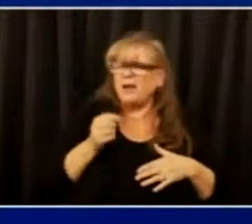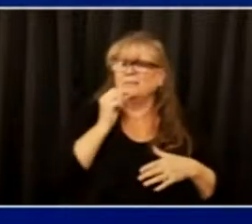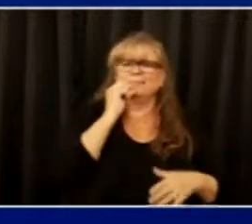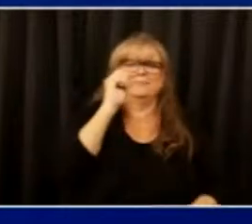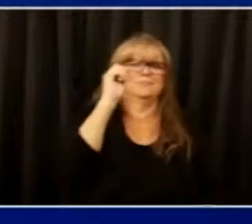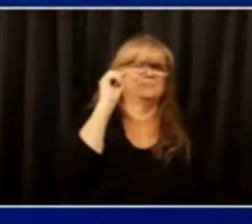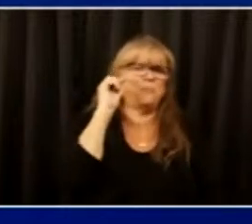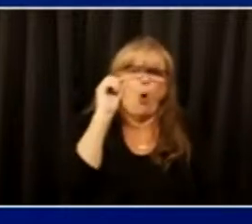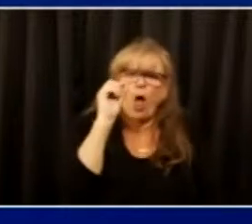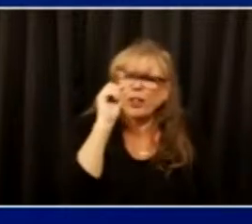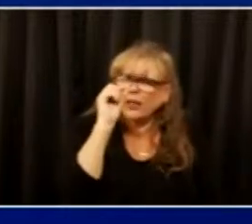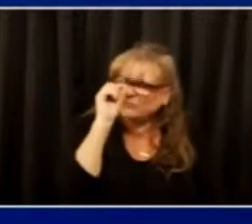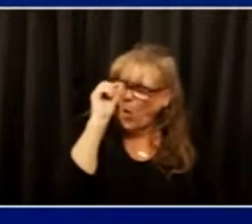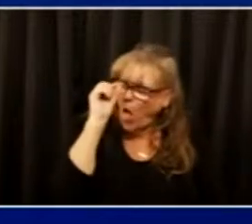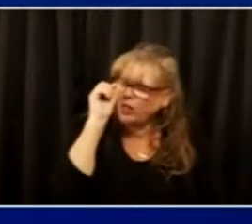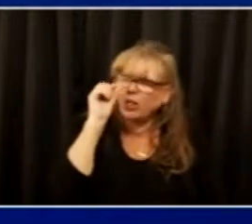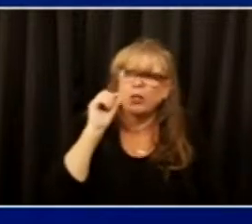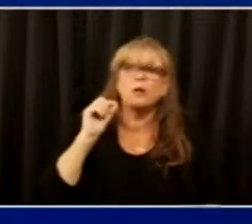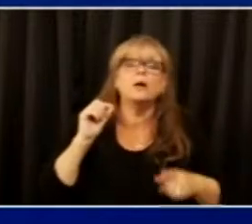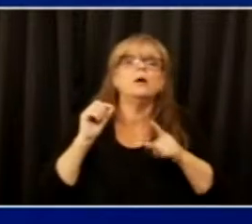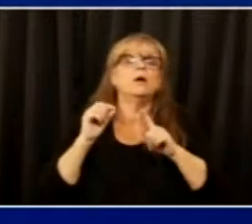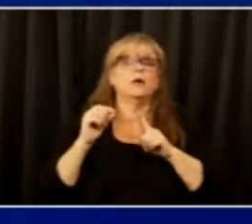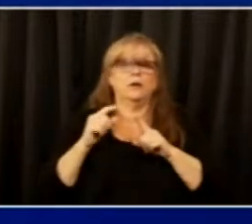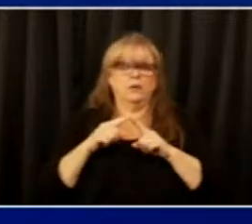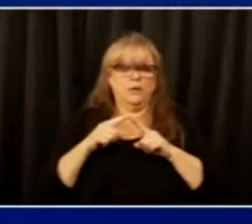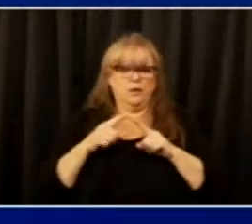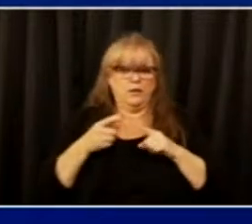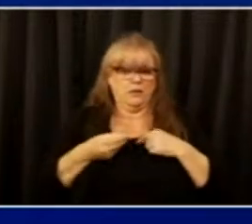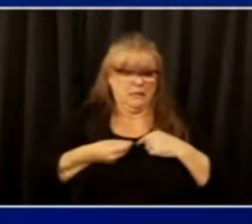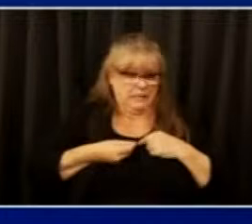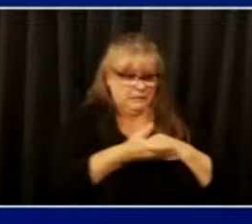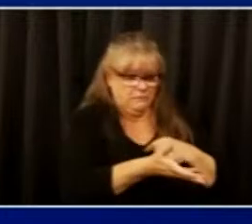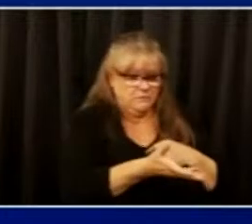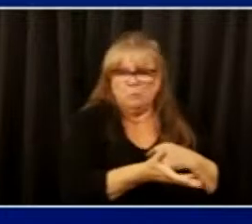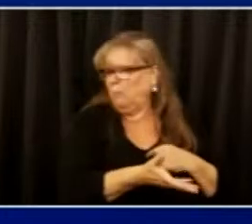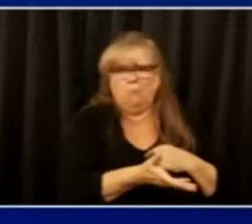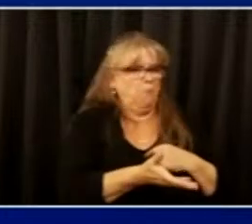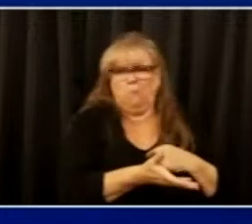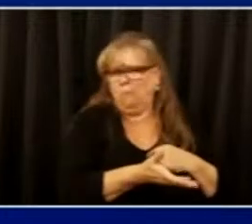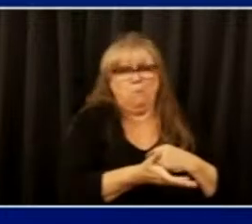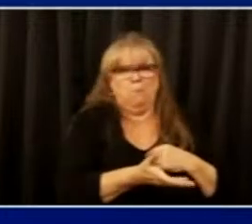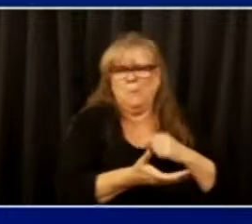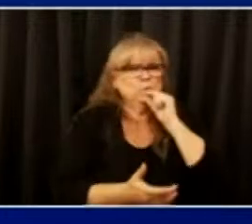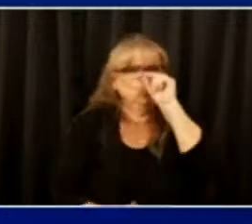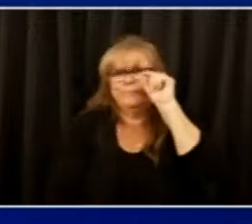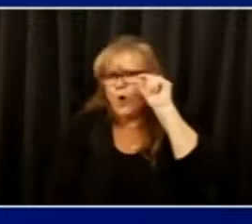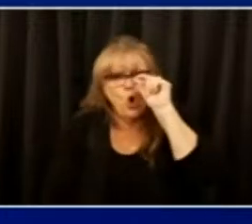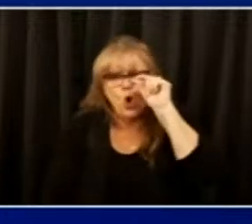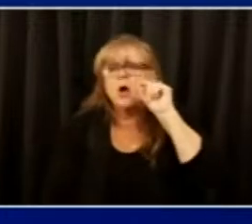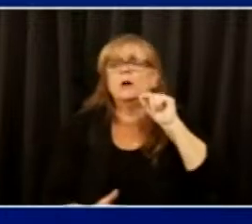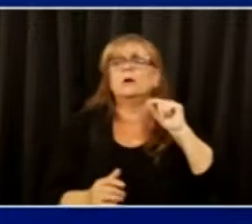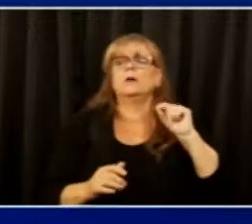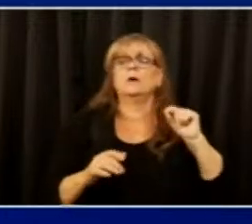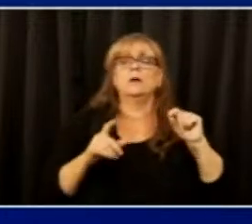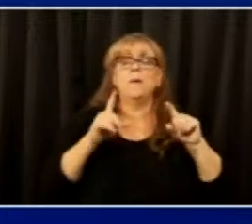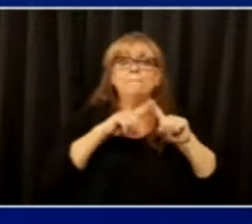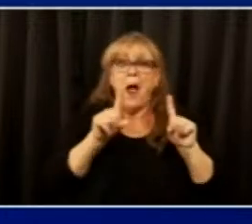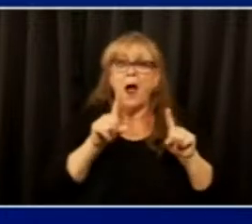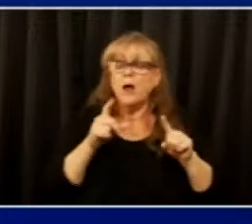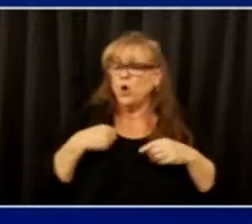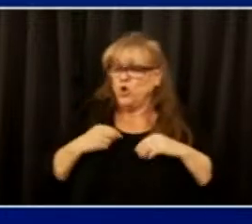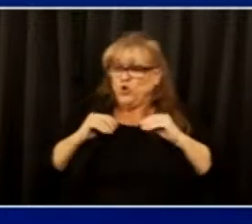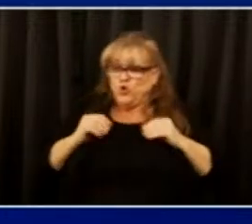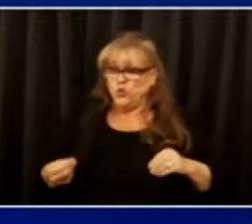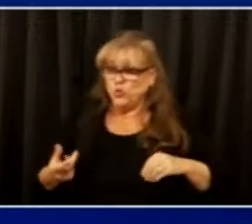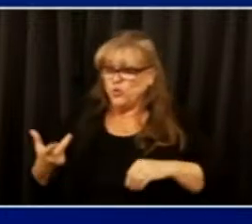as somebody who has not been vaccinated and when they're sick has very high levels of the virus in their body. The